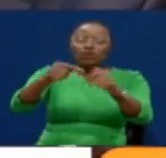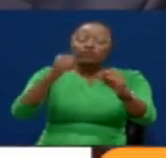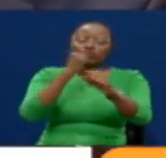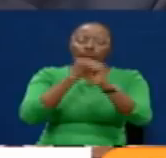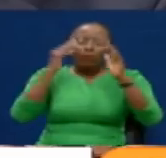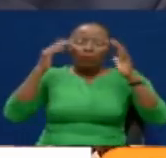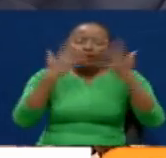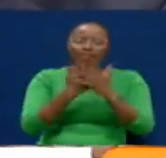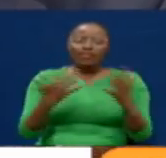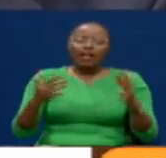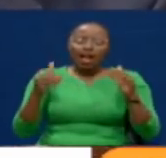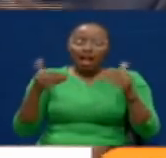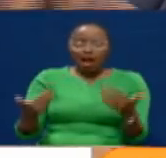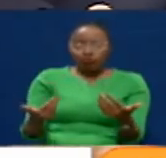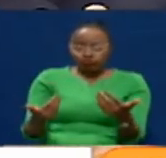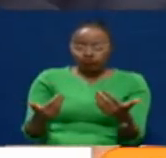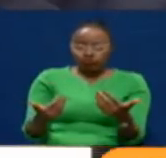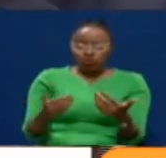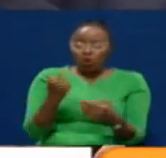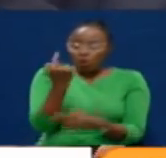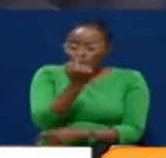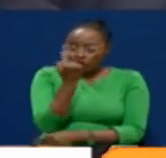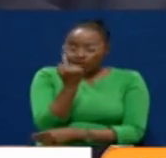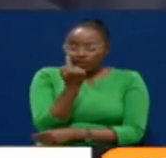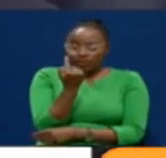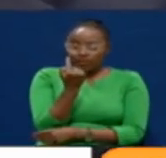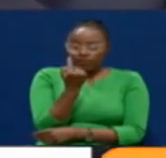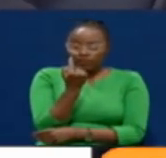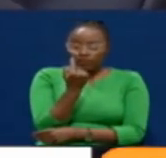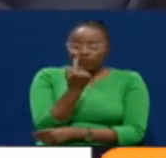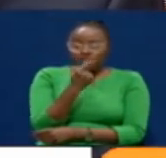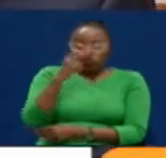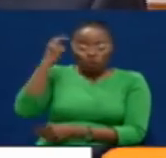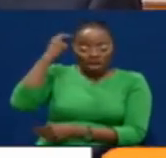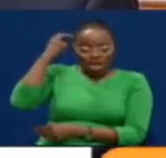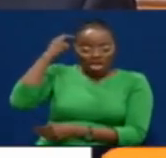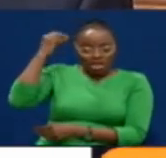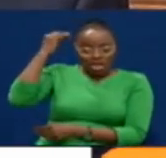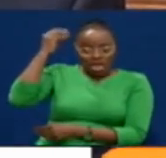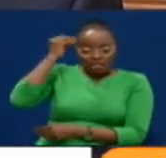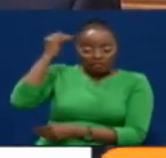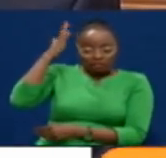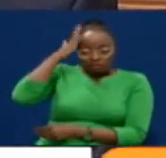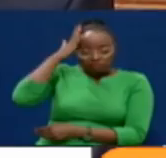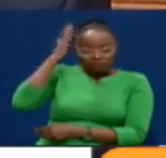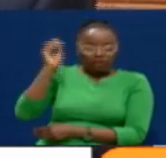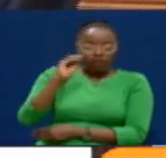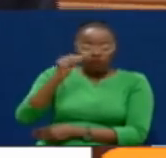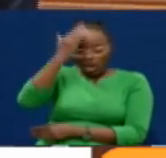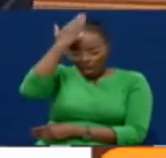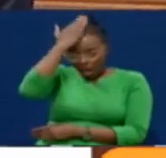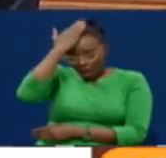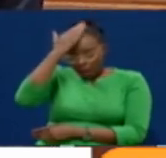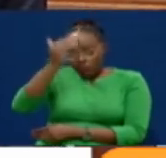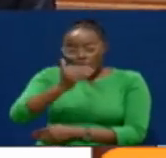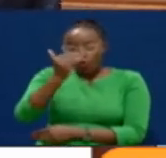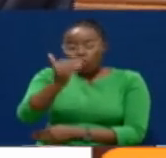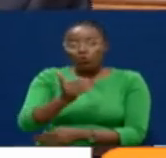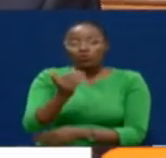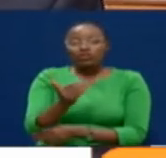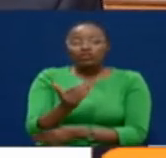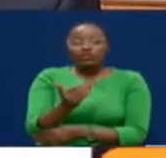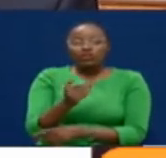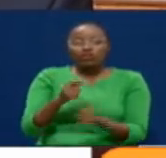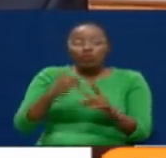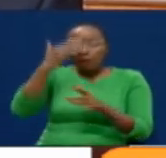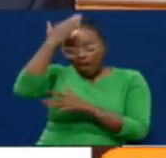like the way you are doing. Take it only. Don't put it in your head. Let it not come to your head. Mm. Be humble like he has always been. He came